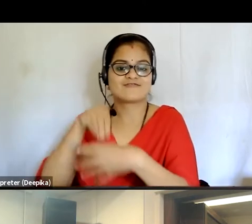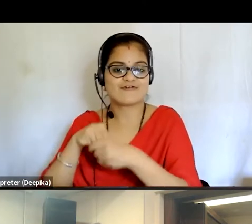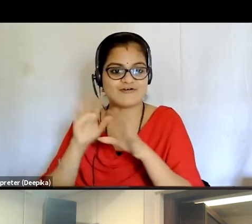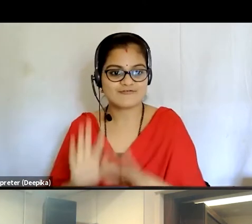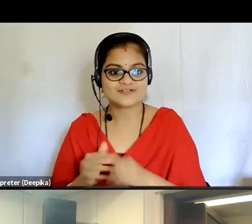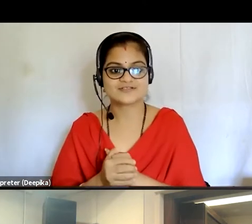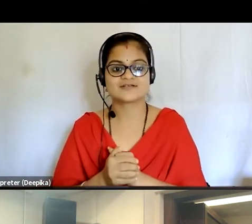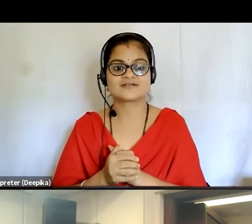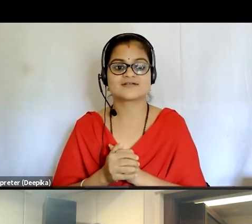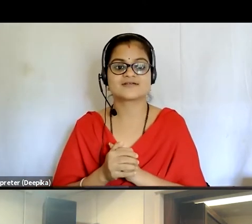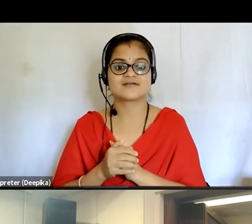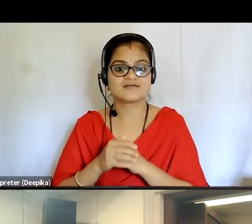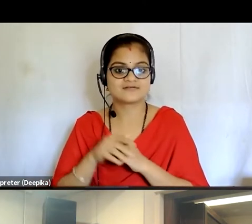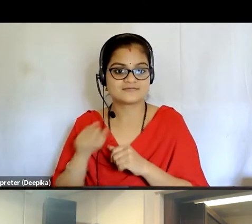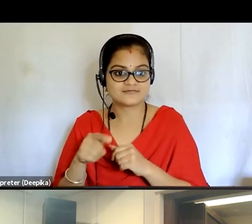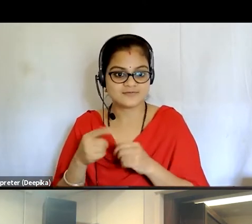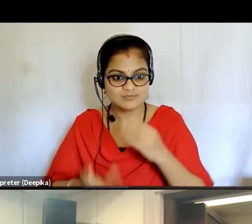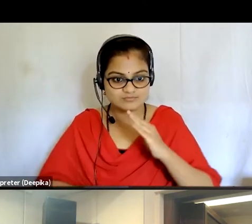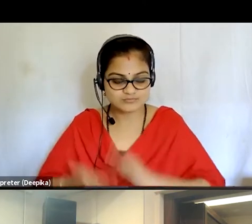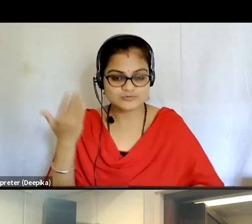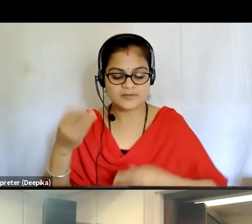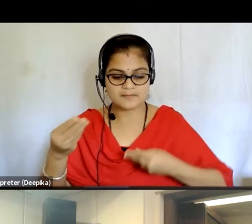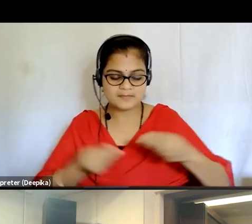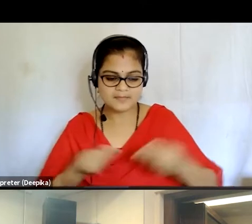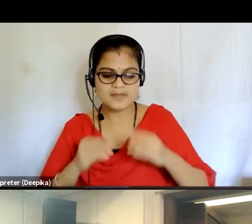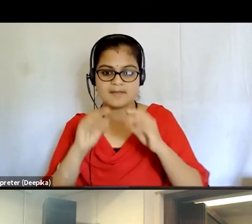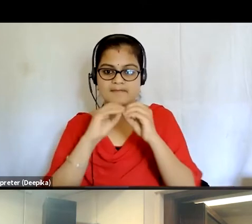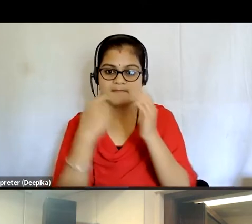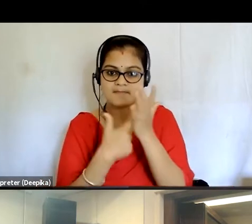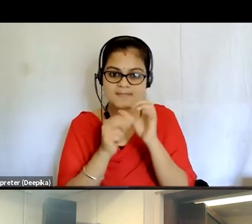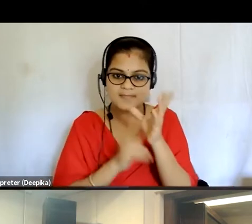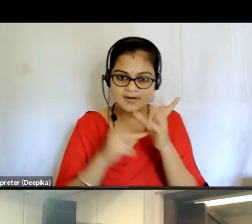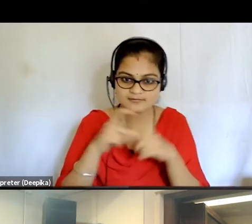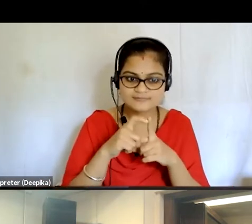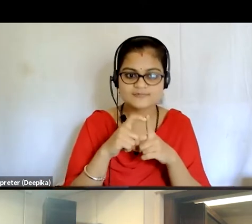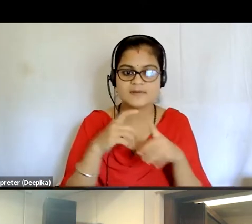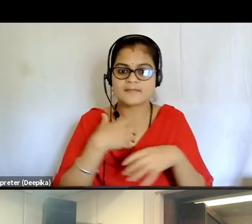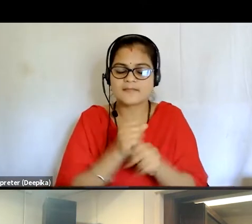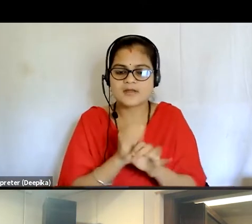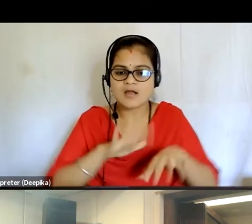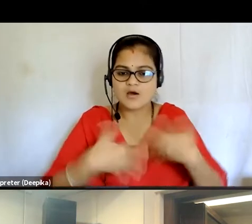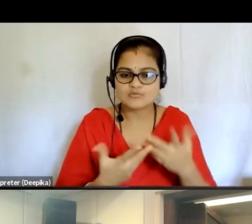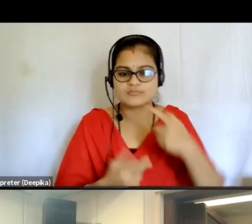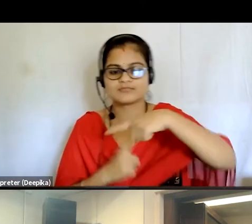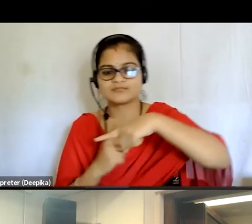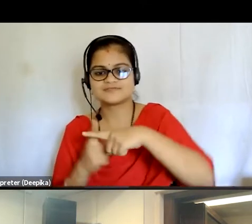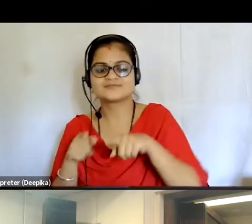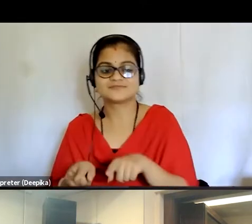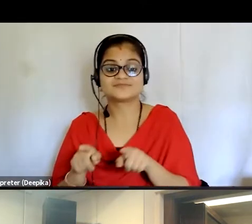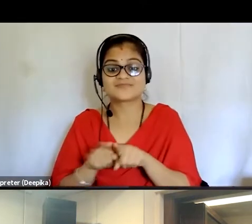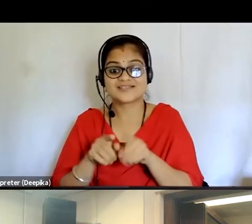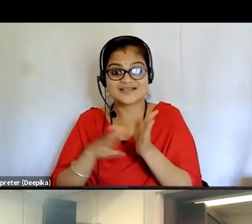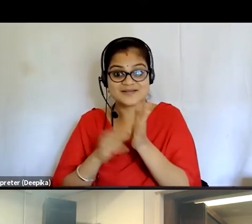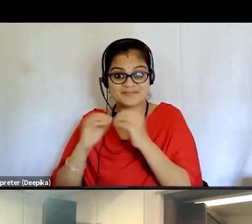rich experience in brand building and marketing. So this combination of talents helps Brand